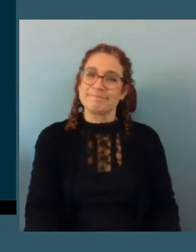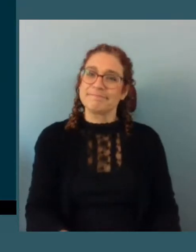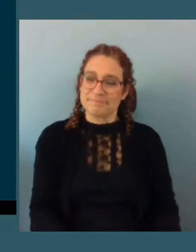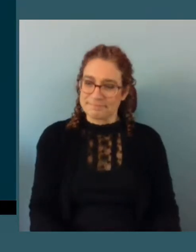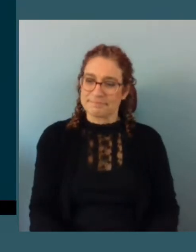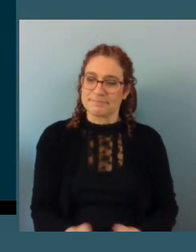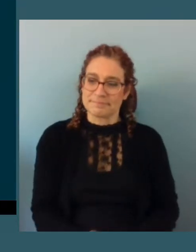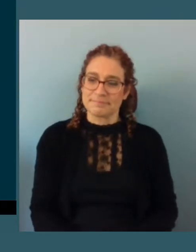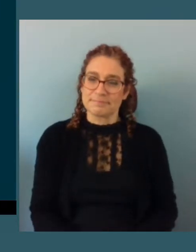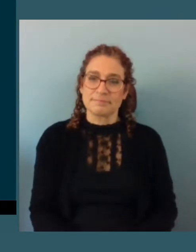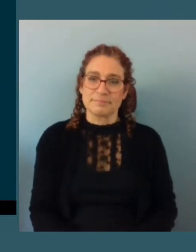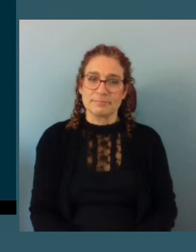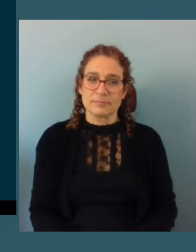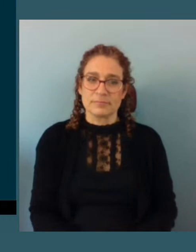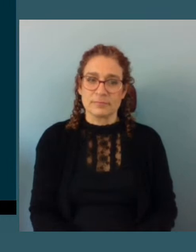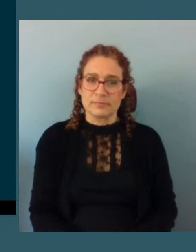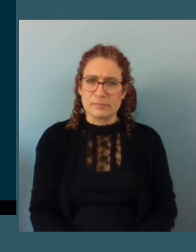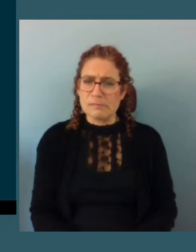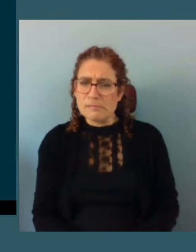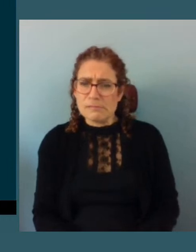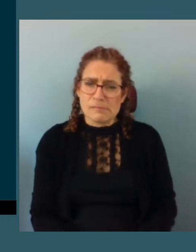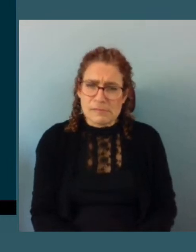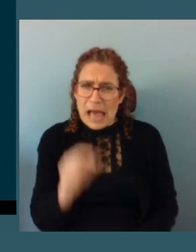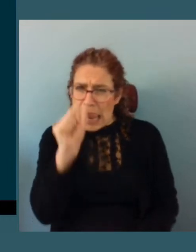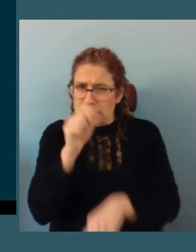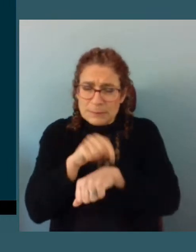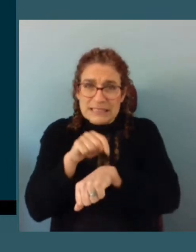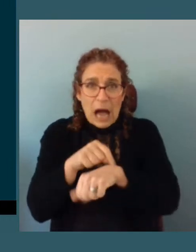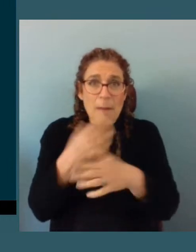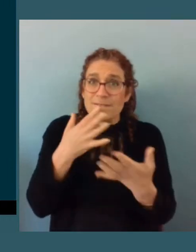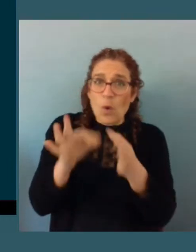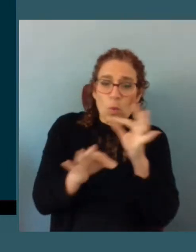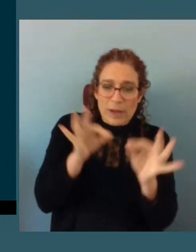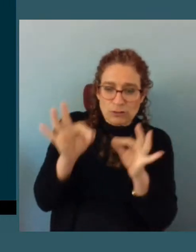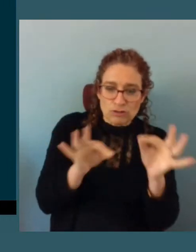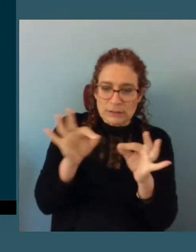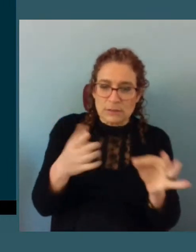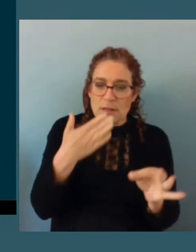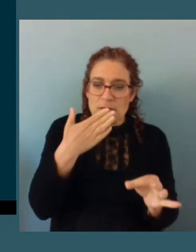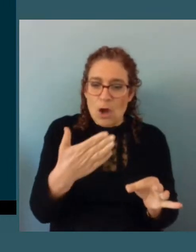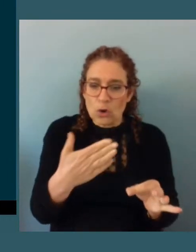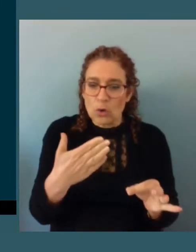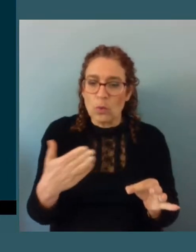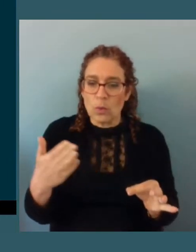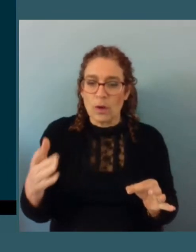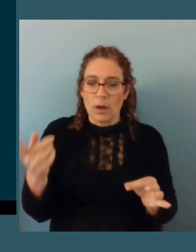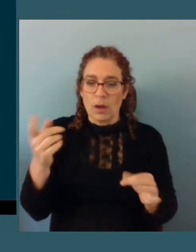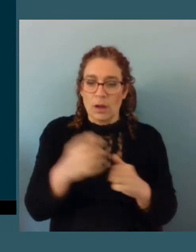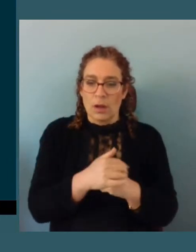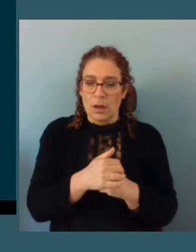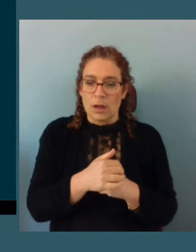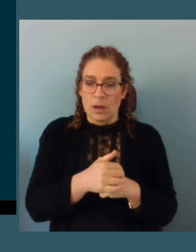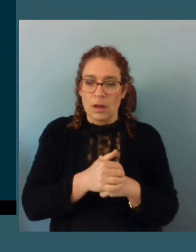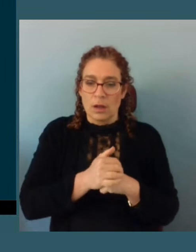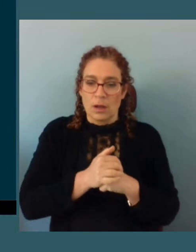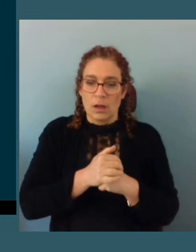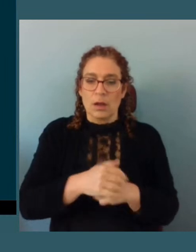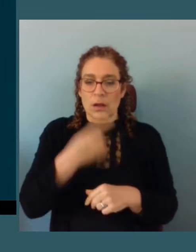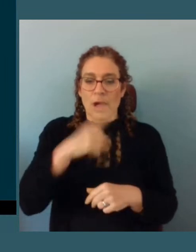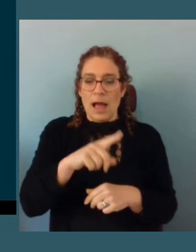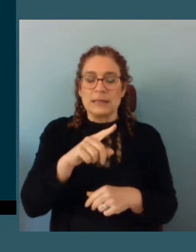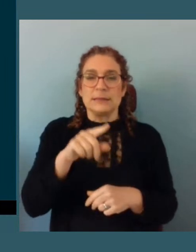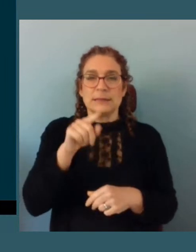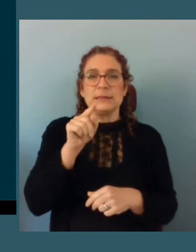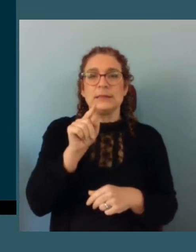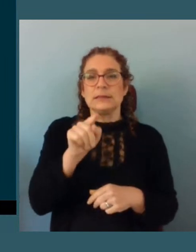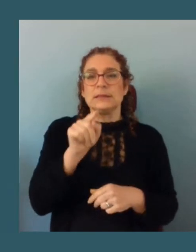So I've probably got some time for questions. Really, thank you for your attention, and I'll be staying till after the next session as well if you have further questions.